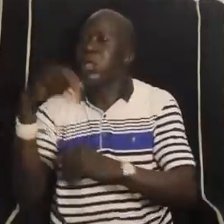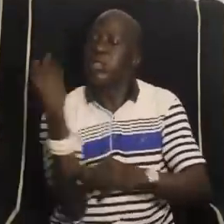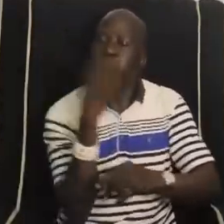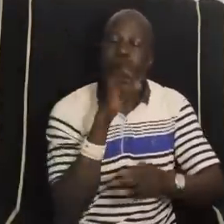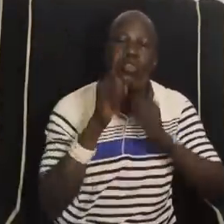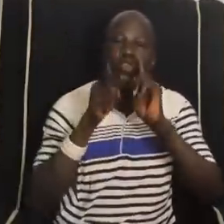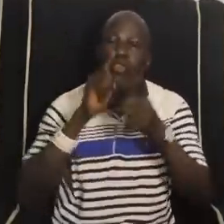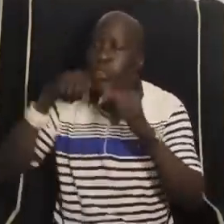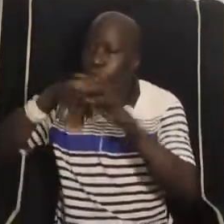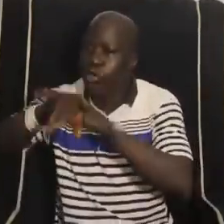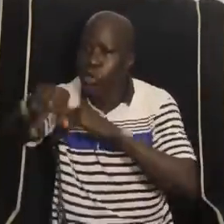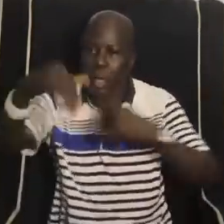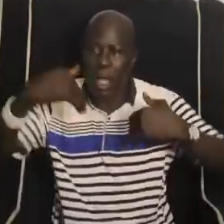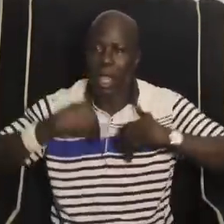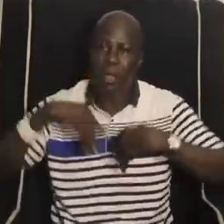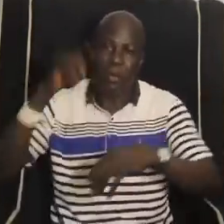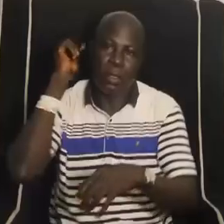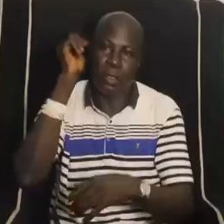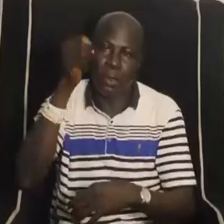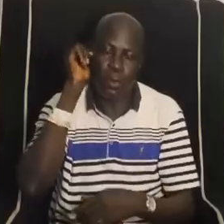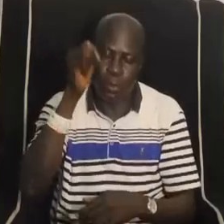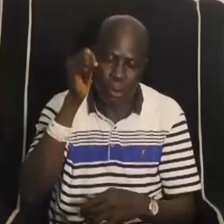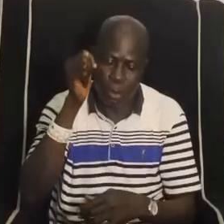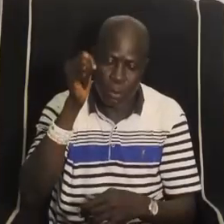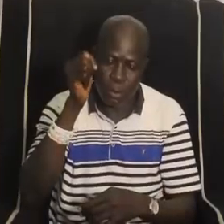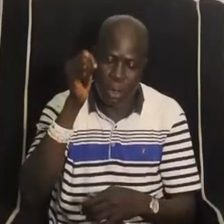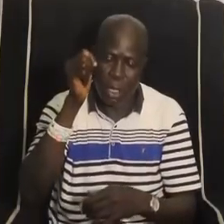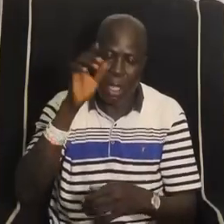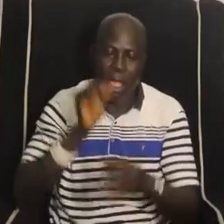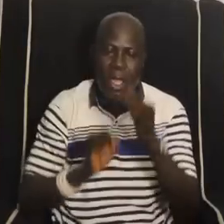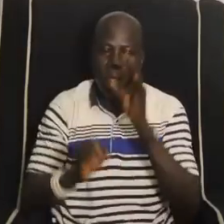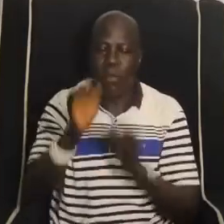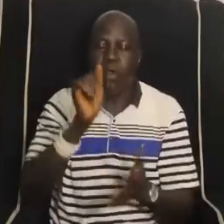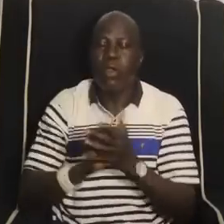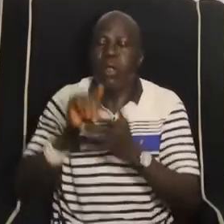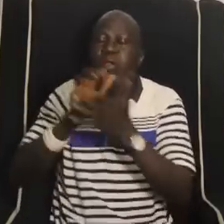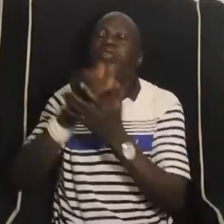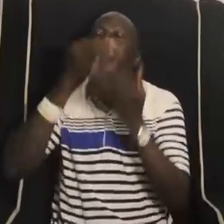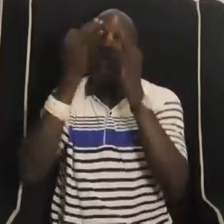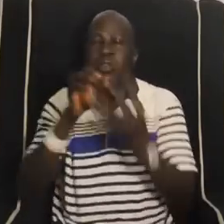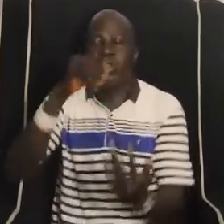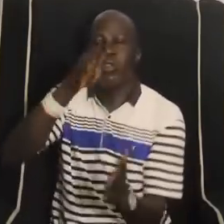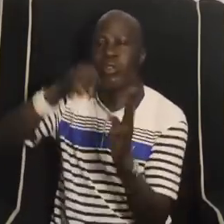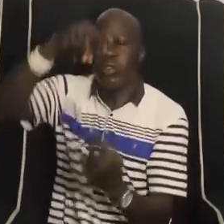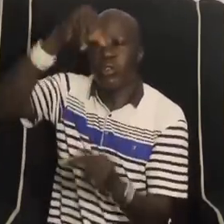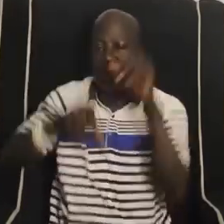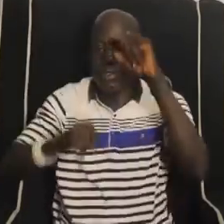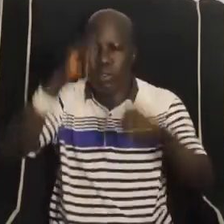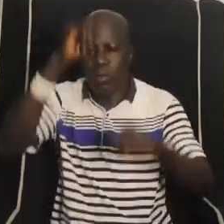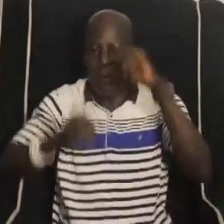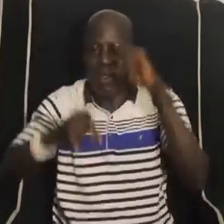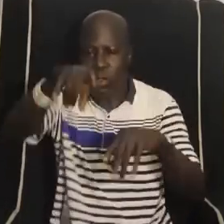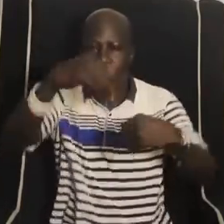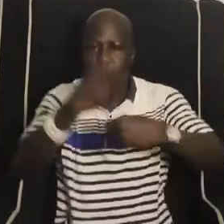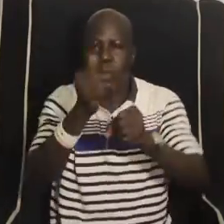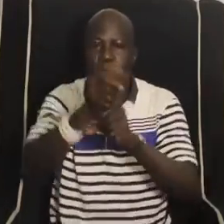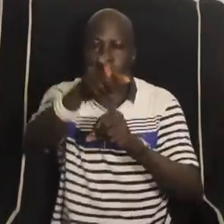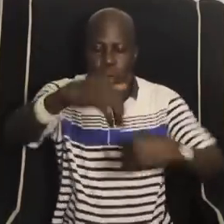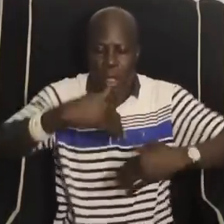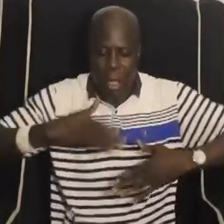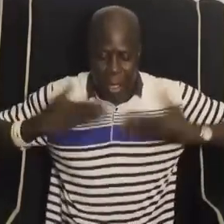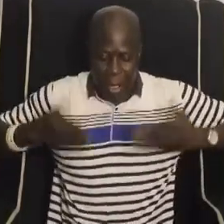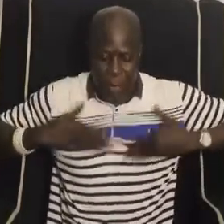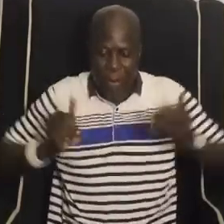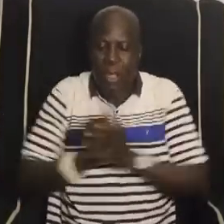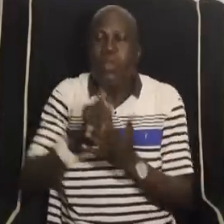what I am talking one ni testimony oh we have testimony afi ko lo de olare God must justify you afi ko dun o ninu he must make you happy afi ko